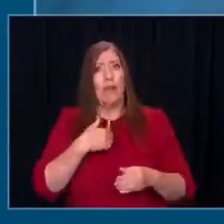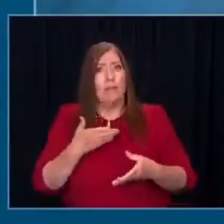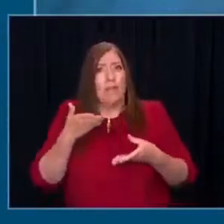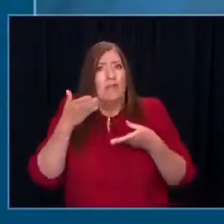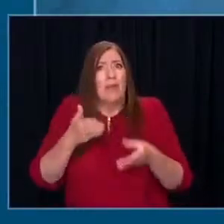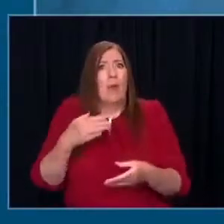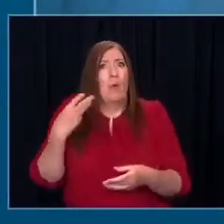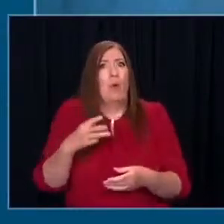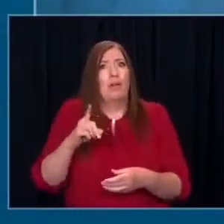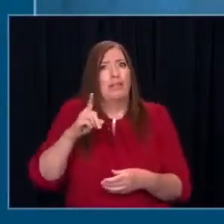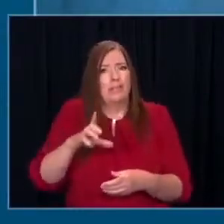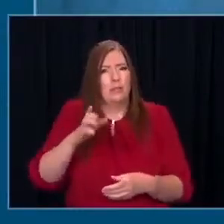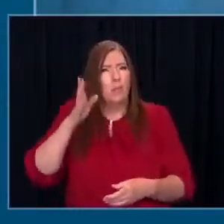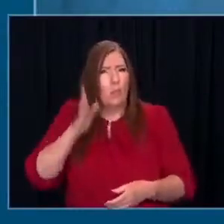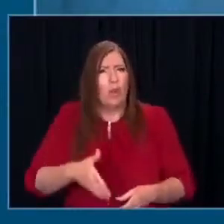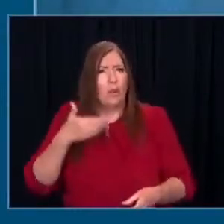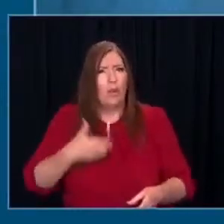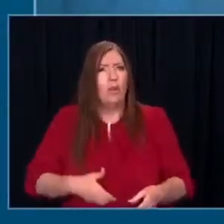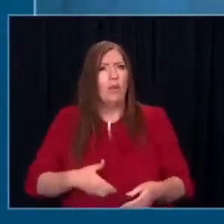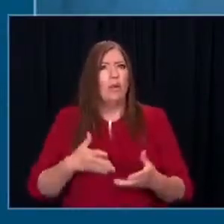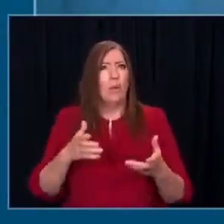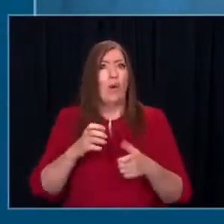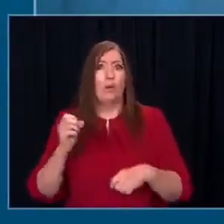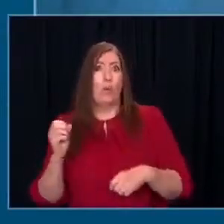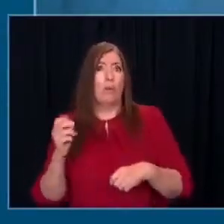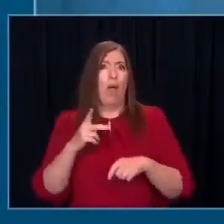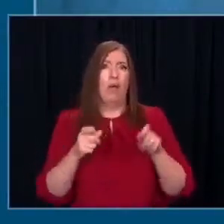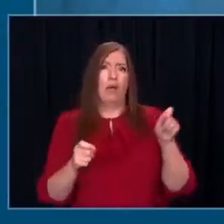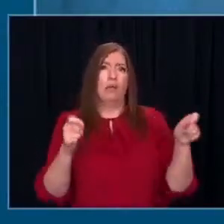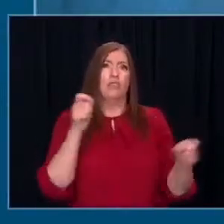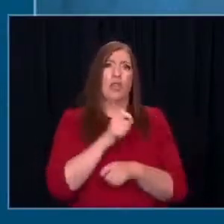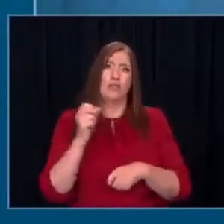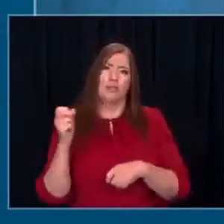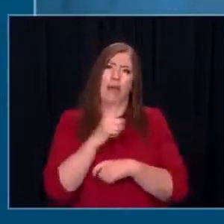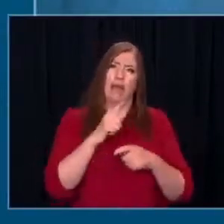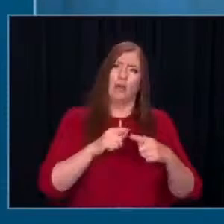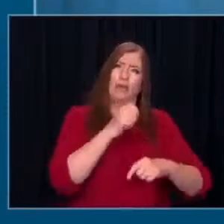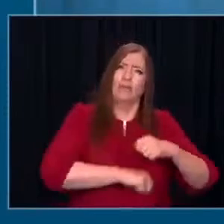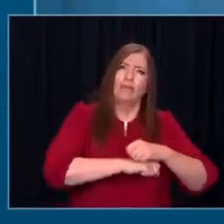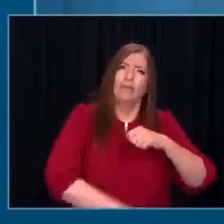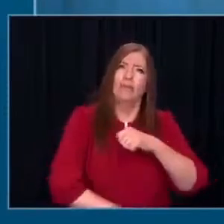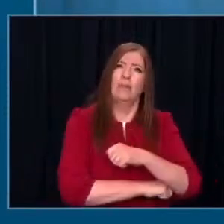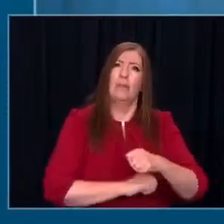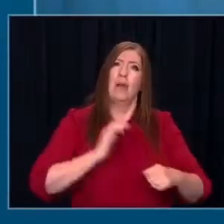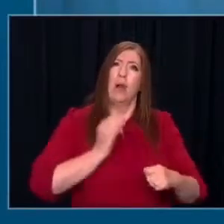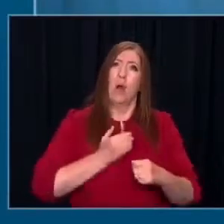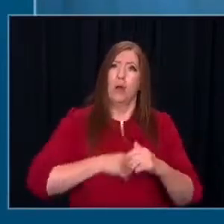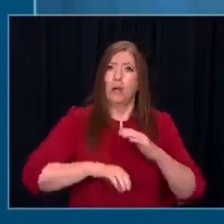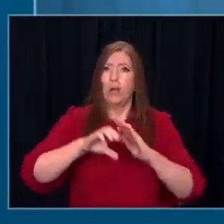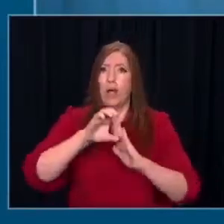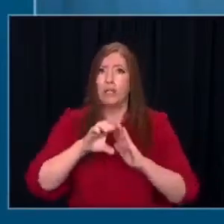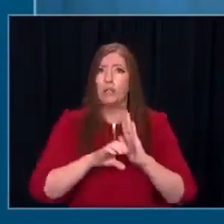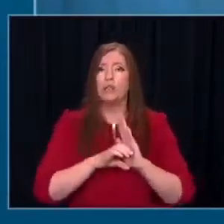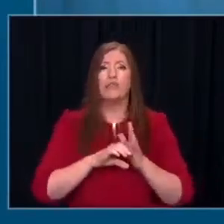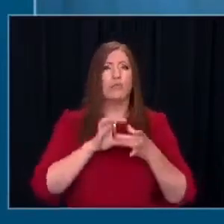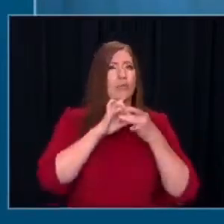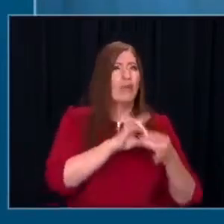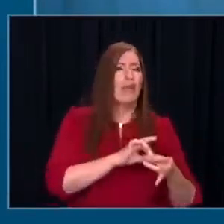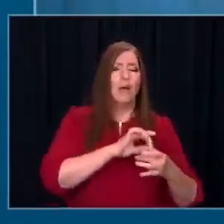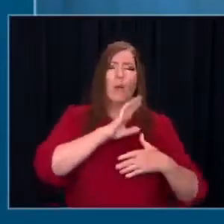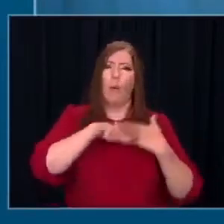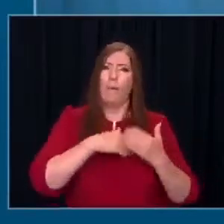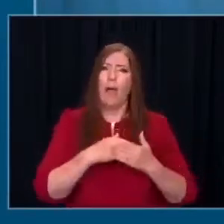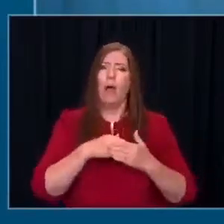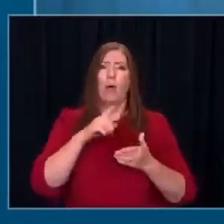in Washington, D.C. I want us to go back to our foundation of what our Constitution was all about and what has